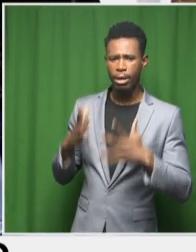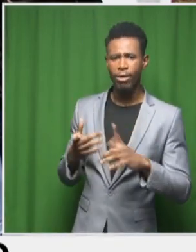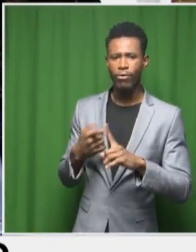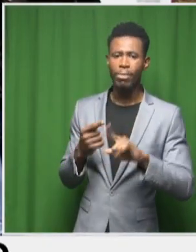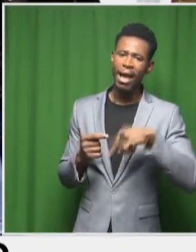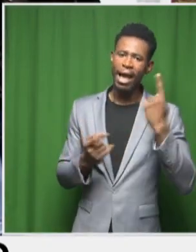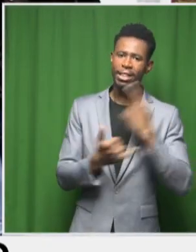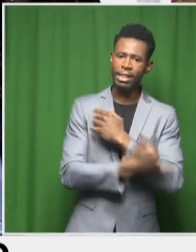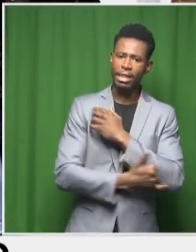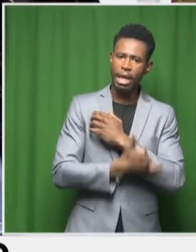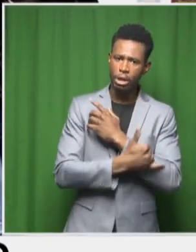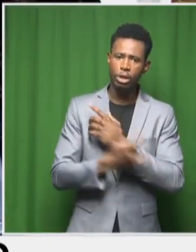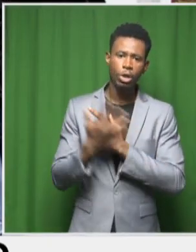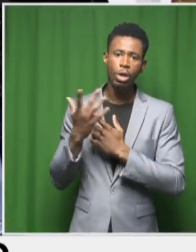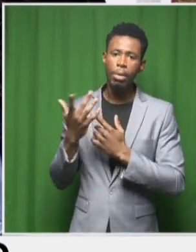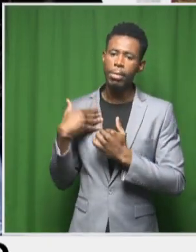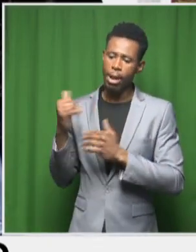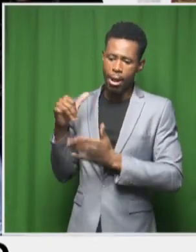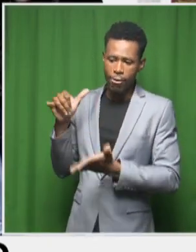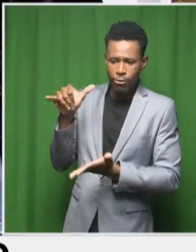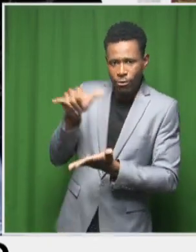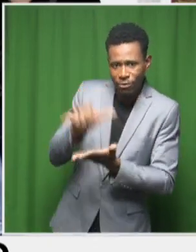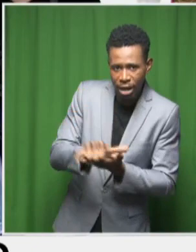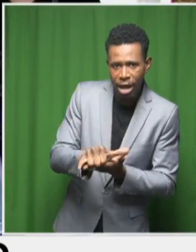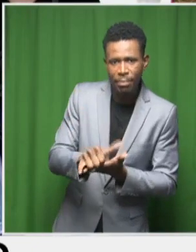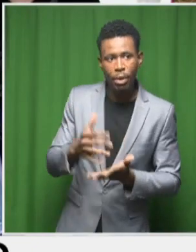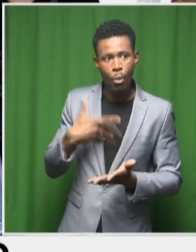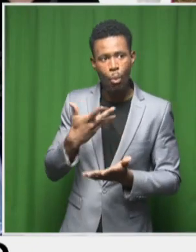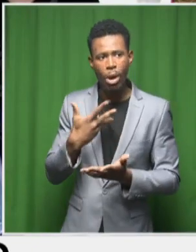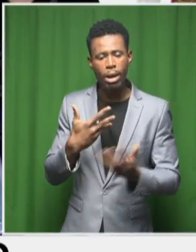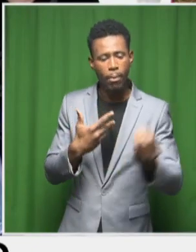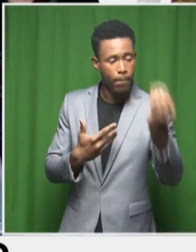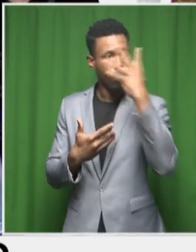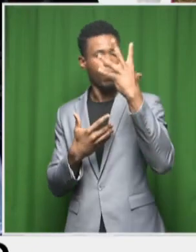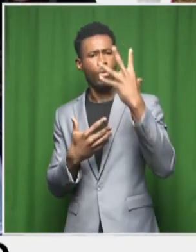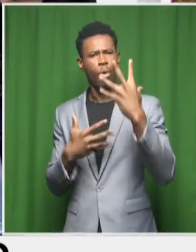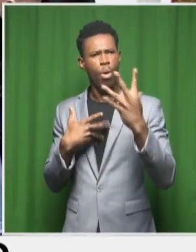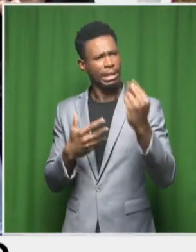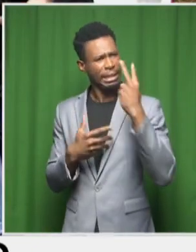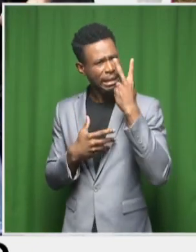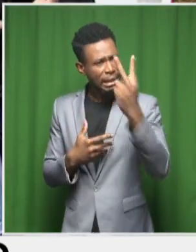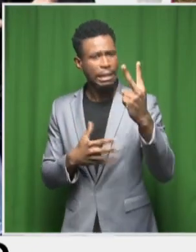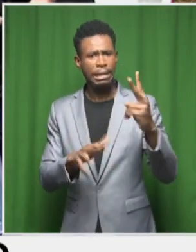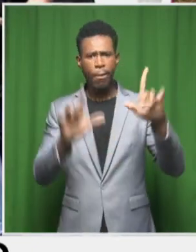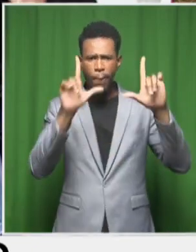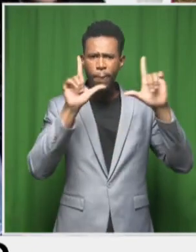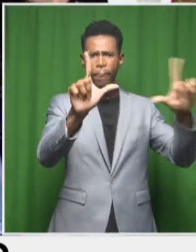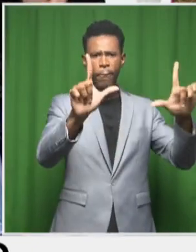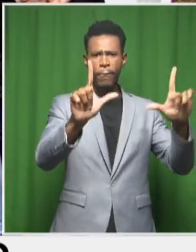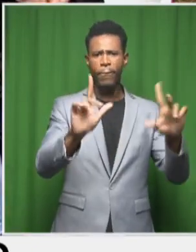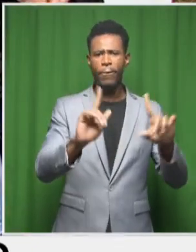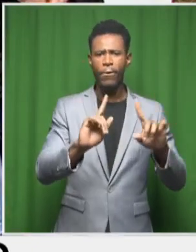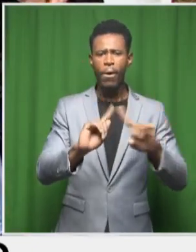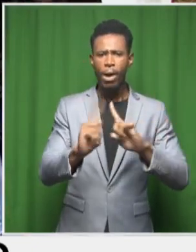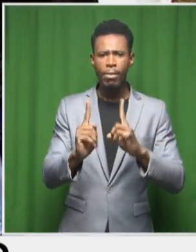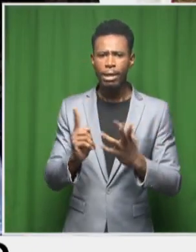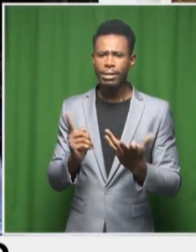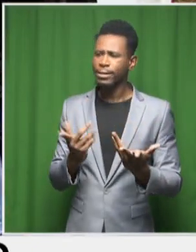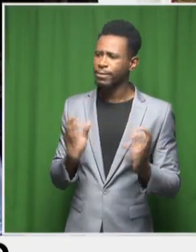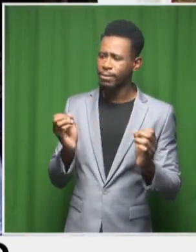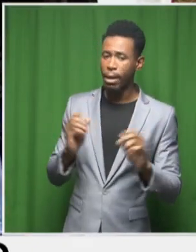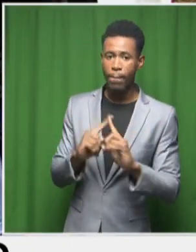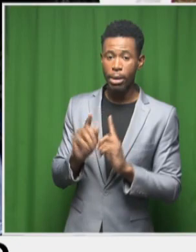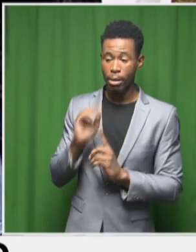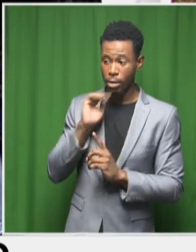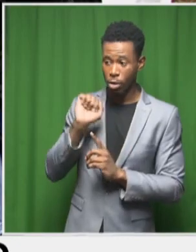I would have wanted that to hit me in the face, to say, we have arrived. This is the home of the Netball World Cup, and yet it sort of is missing. So we'll have to speak to your colleagues,